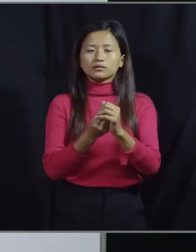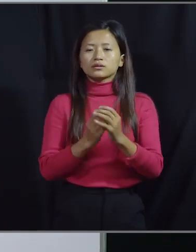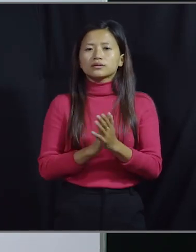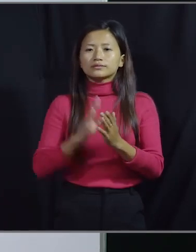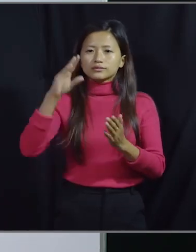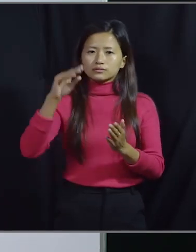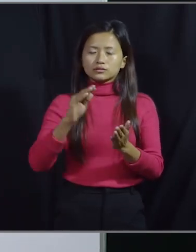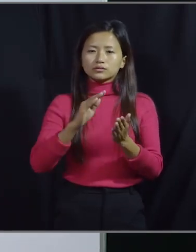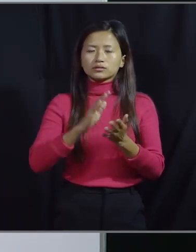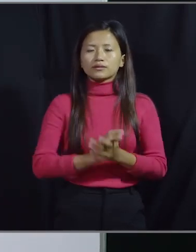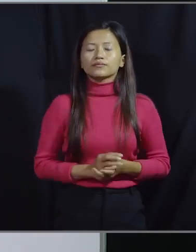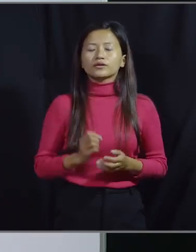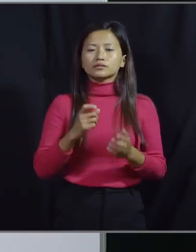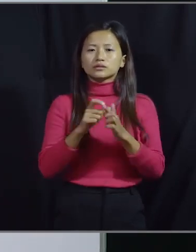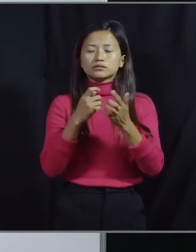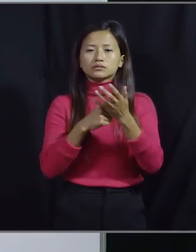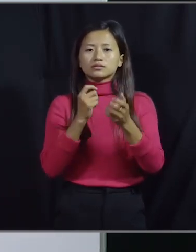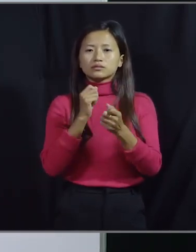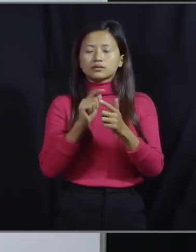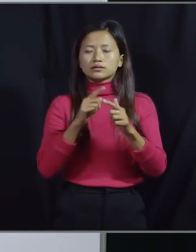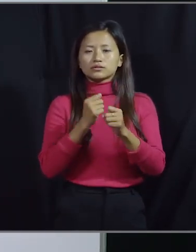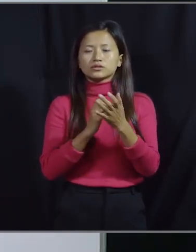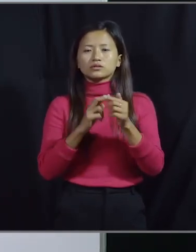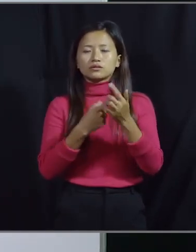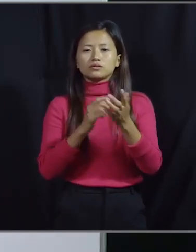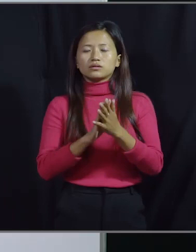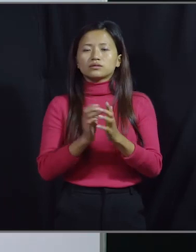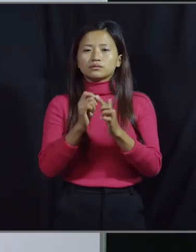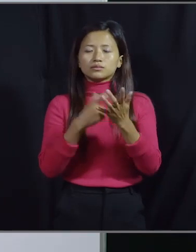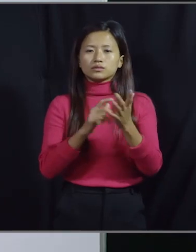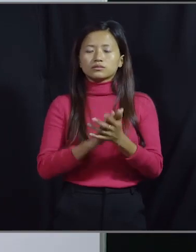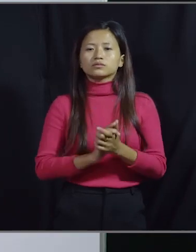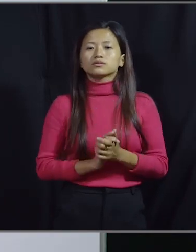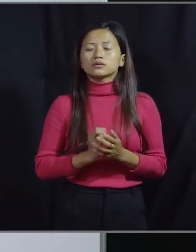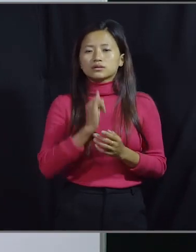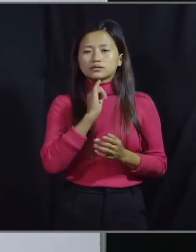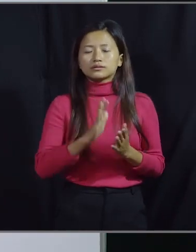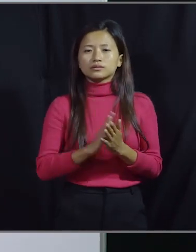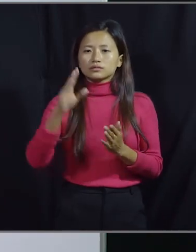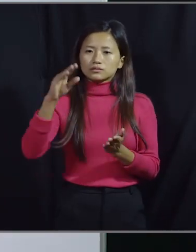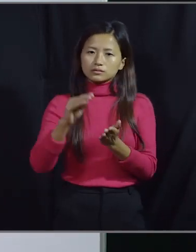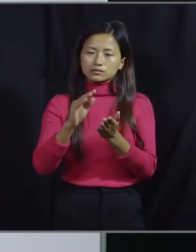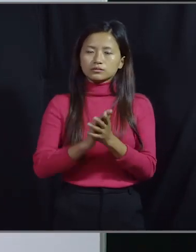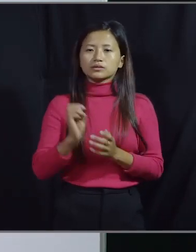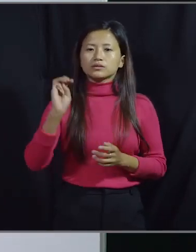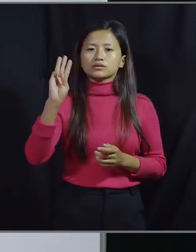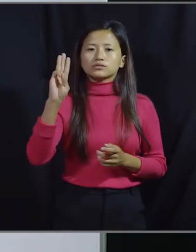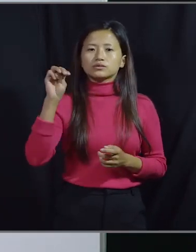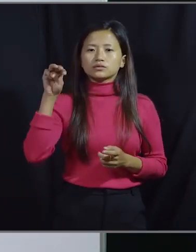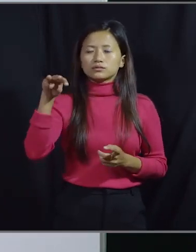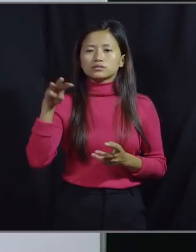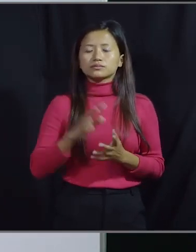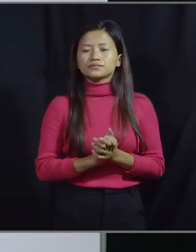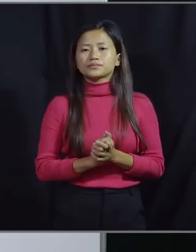decrease in the amount of creditors. Decrease in the amount of creditors is it has been decreased by 3,000.